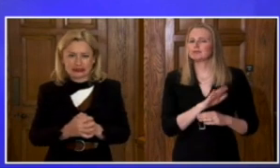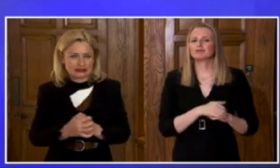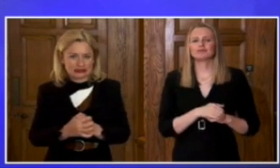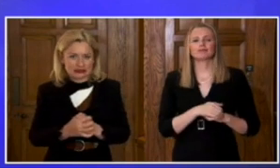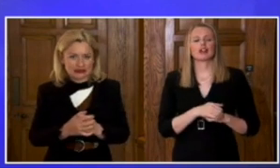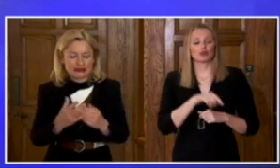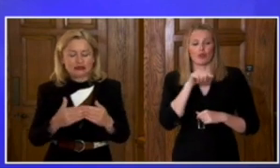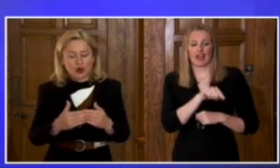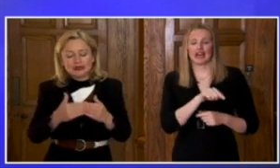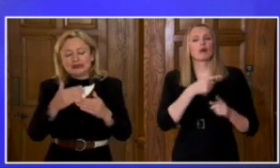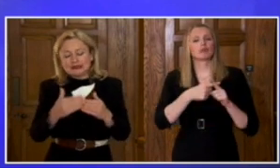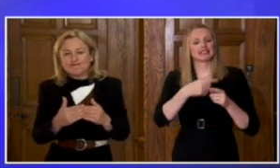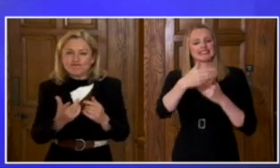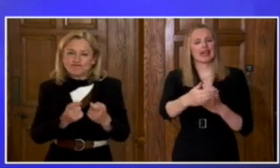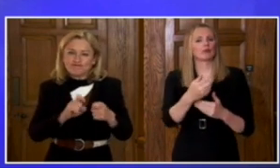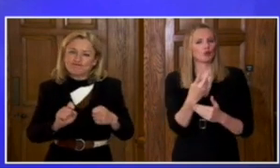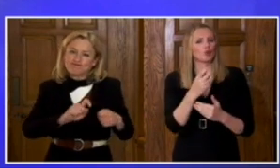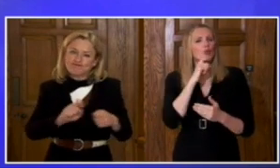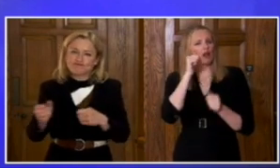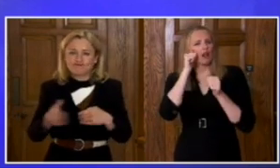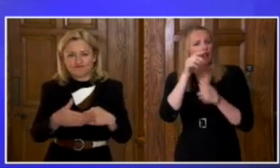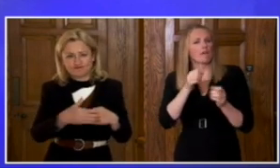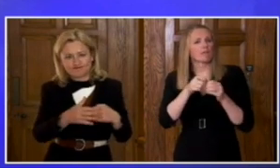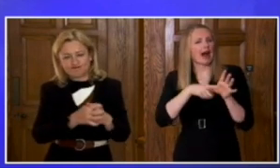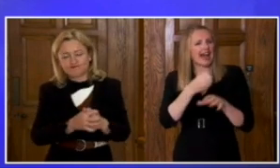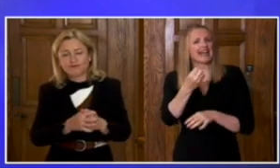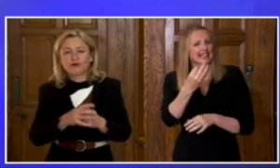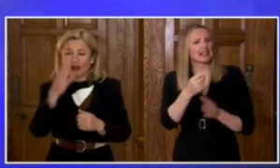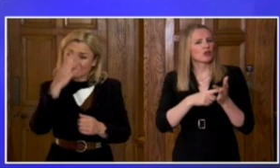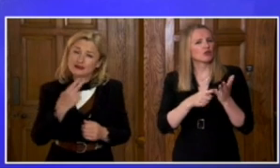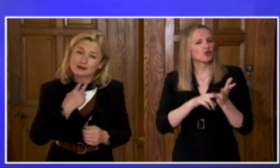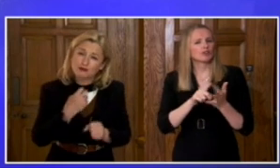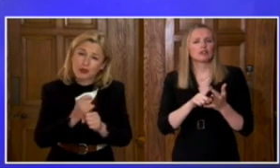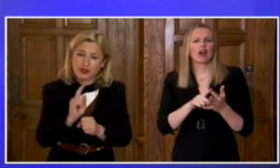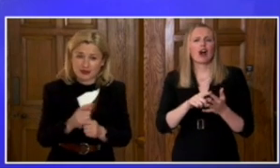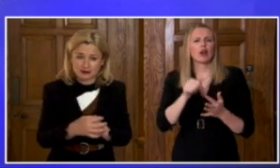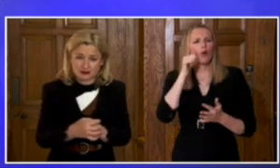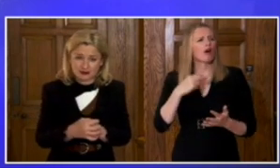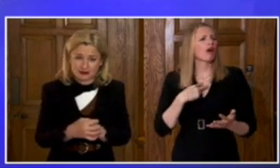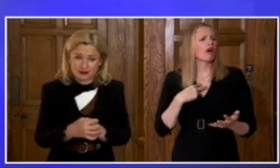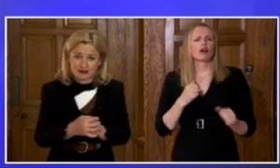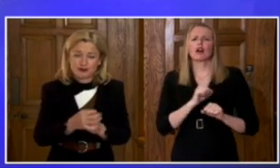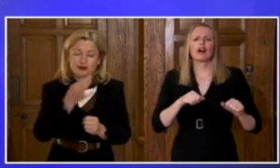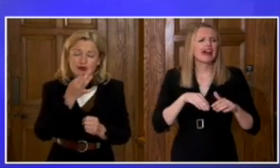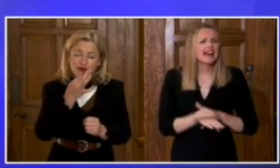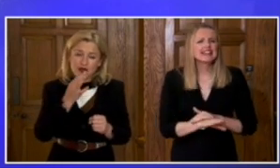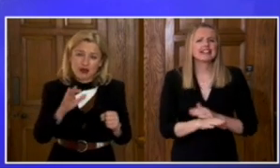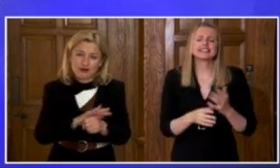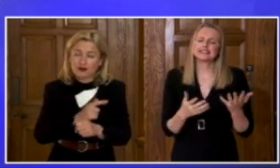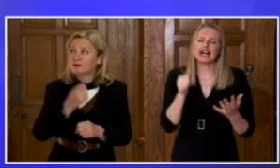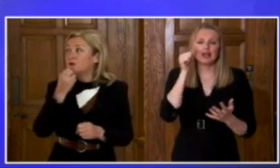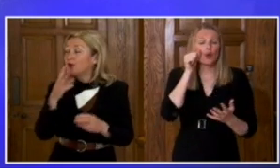measures in the coming review by the 18th of June. We know people will be disappointed about that, but I'm very grateful that we have such beautiful weather